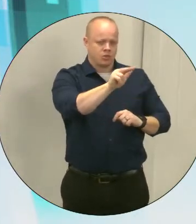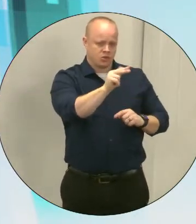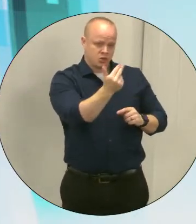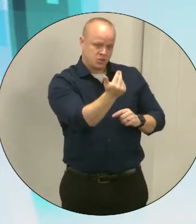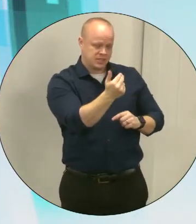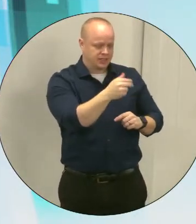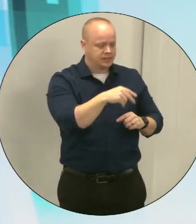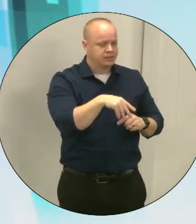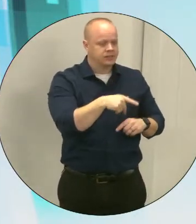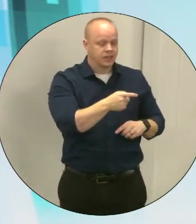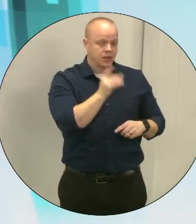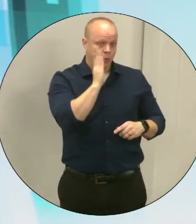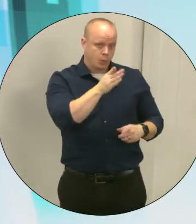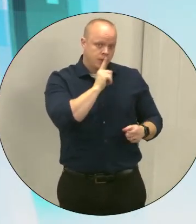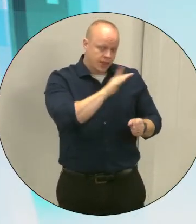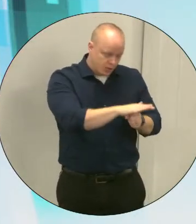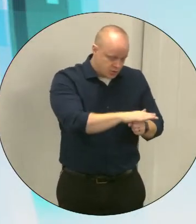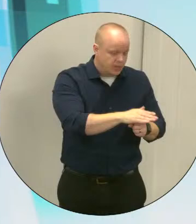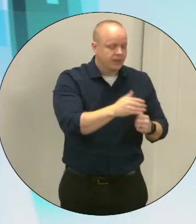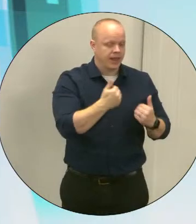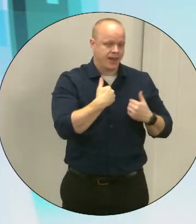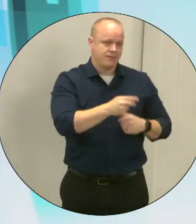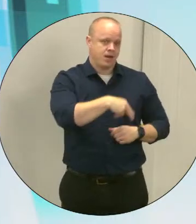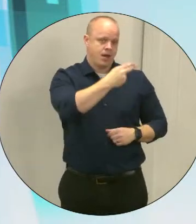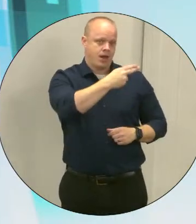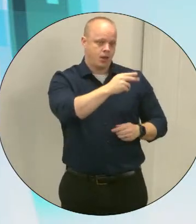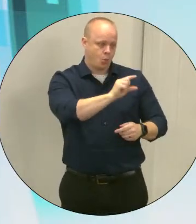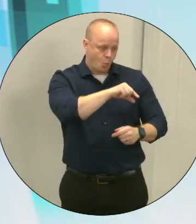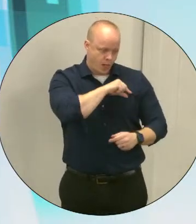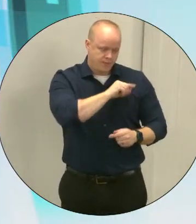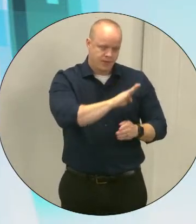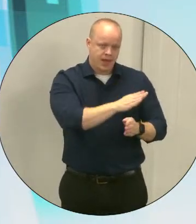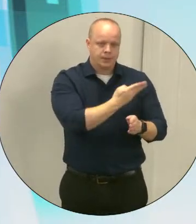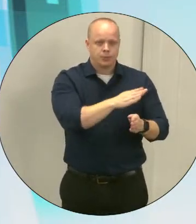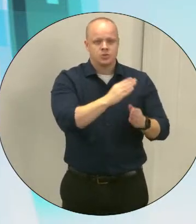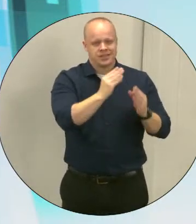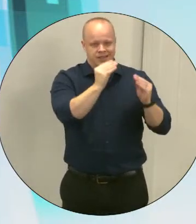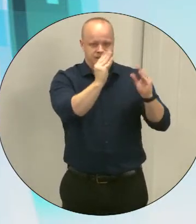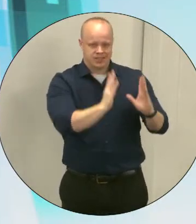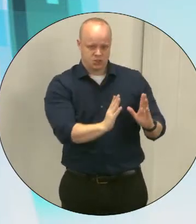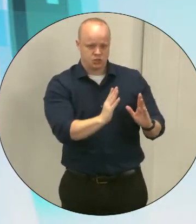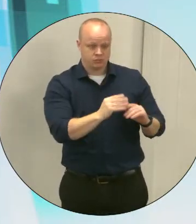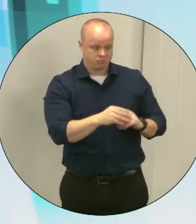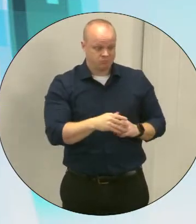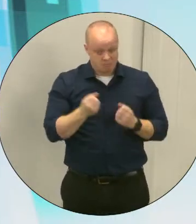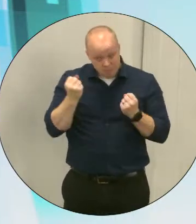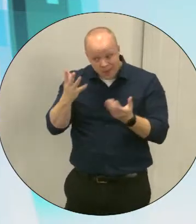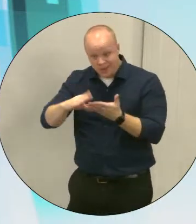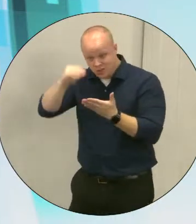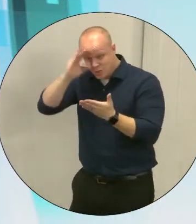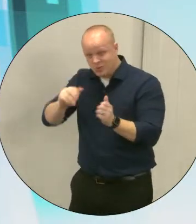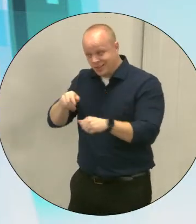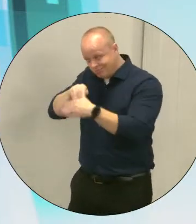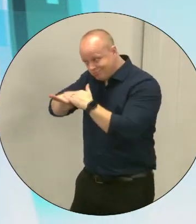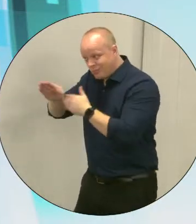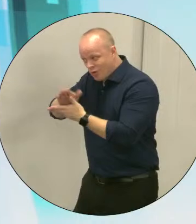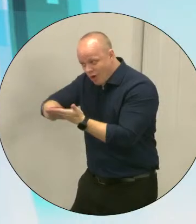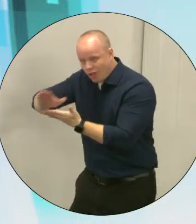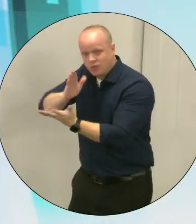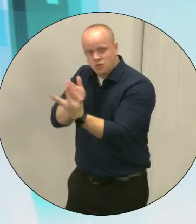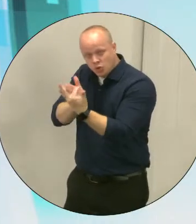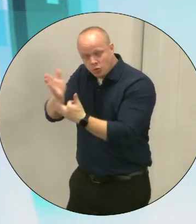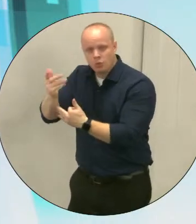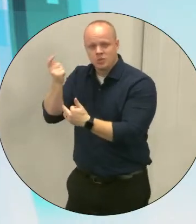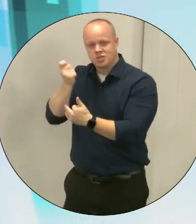have a highly qualified music teacher instructing them. Many students will gain entry to college through music scholarships, propelling them into